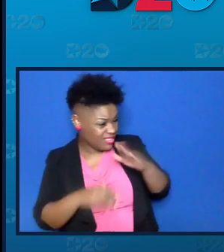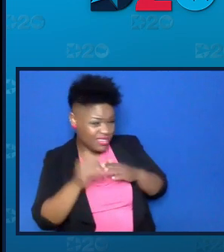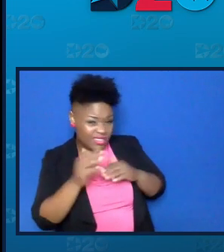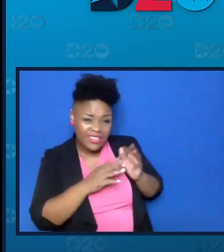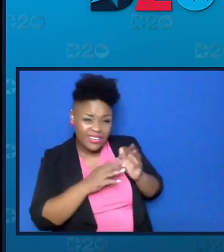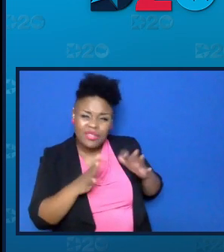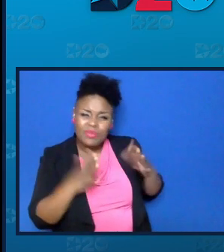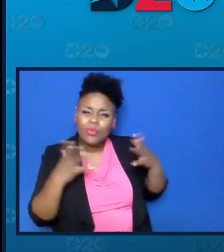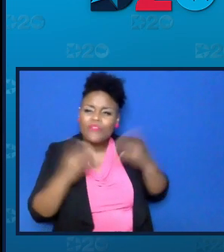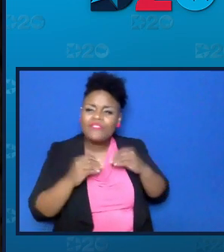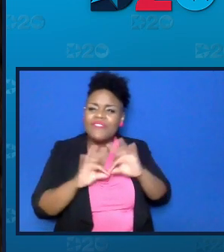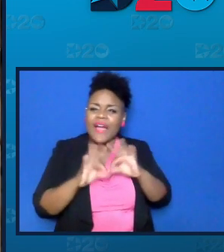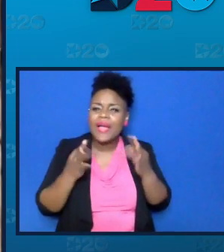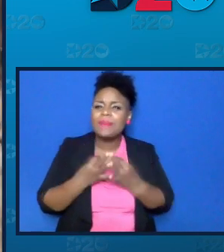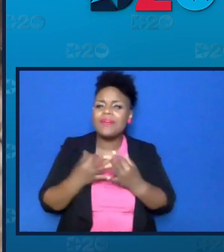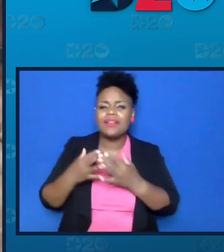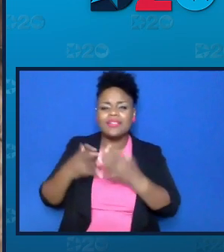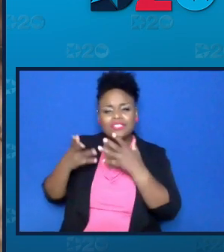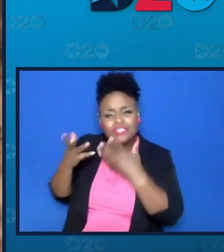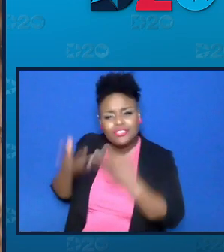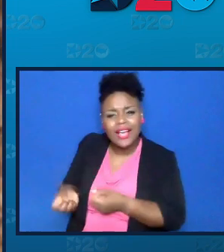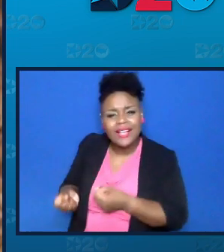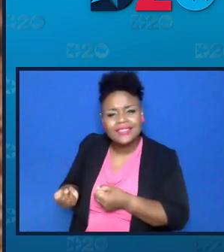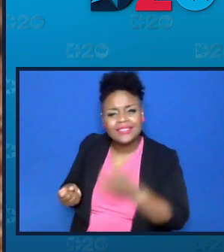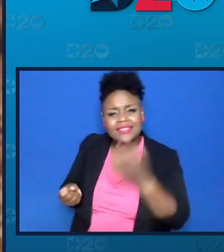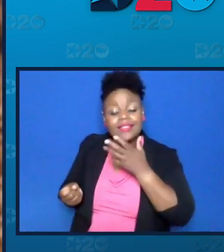the extra gift of Ashley.